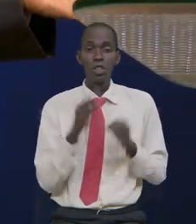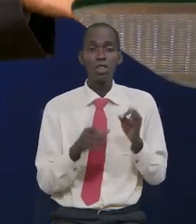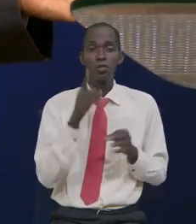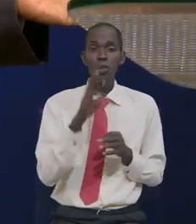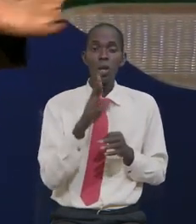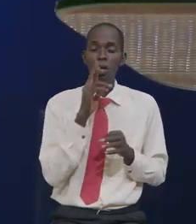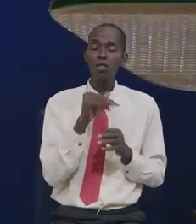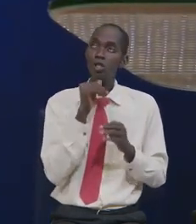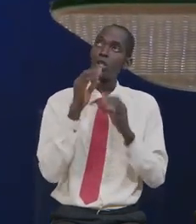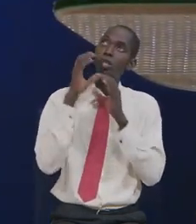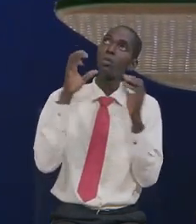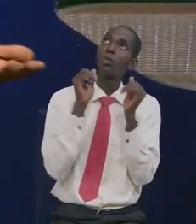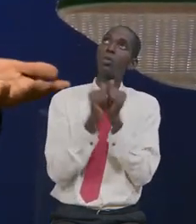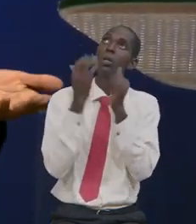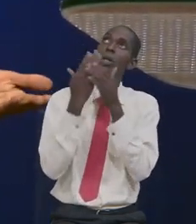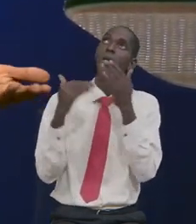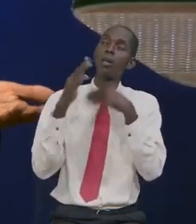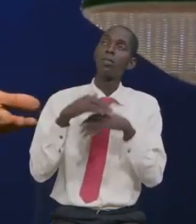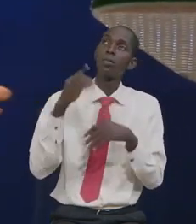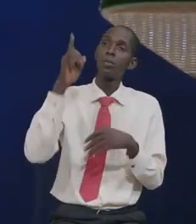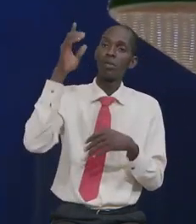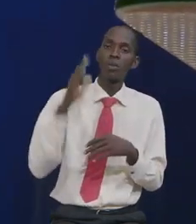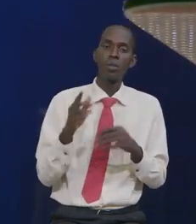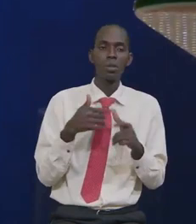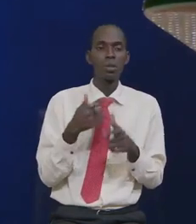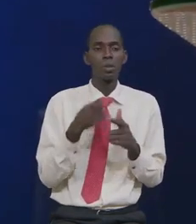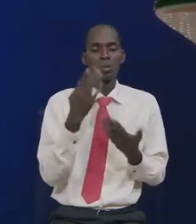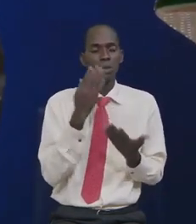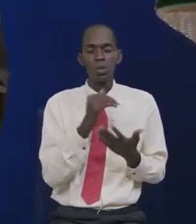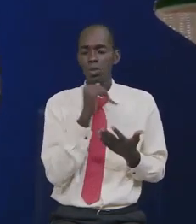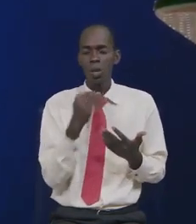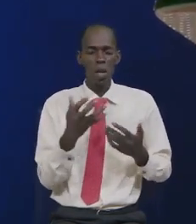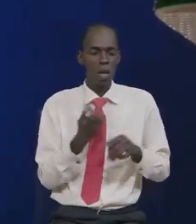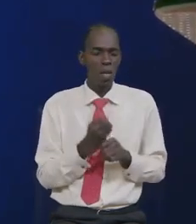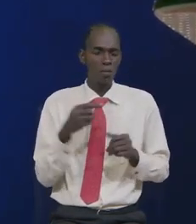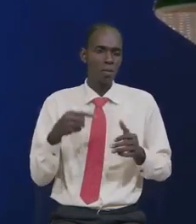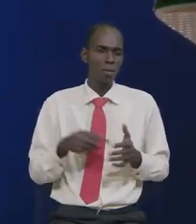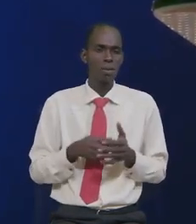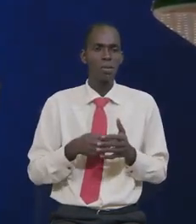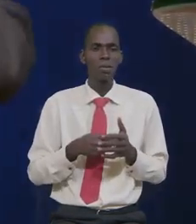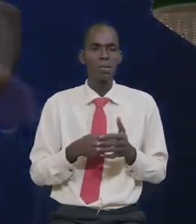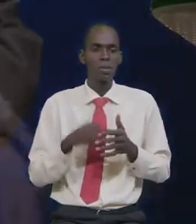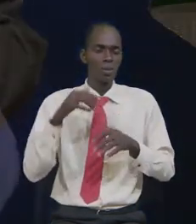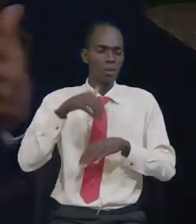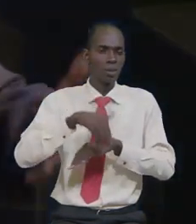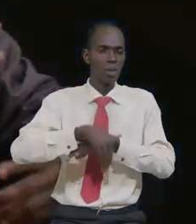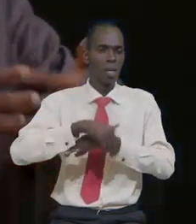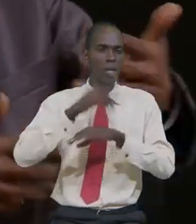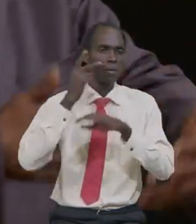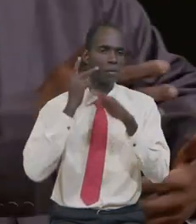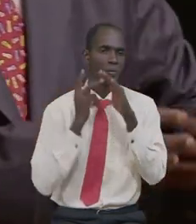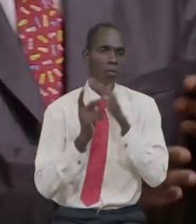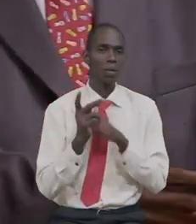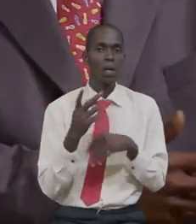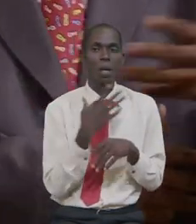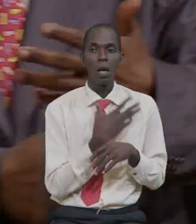the God of heaven, you may not have this privilege of having the night vision. And you may be so